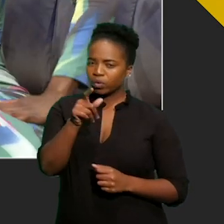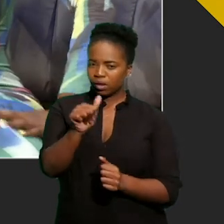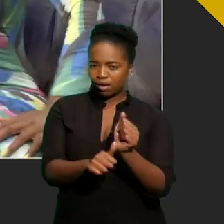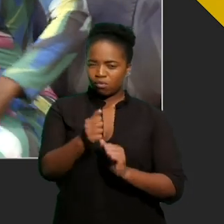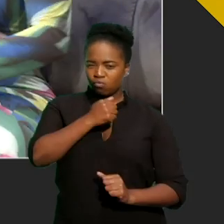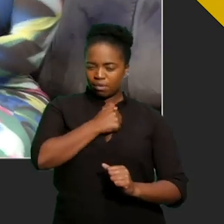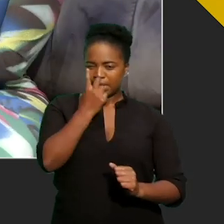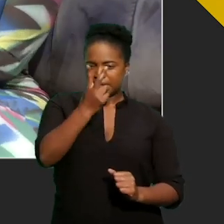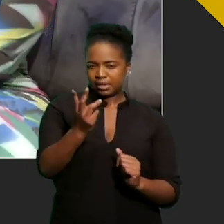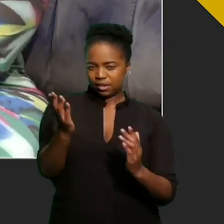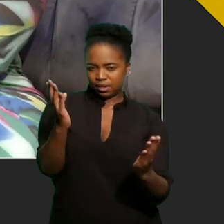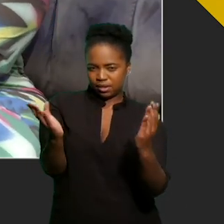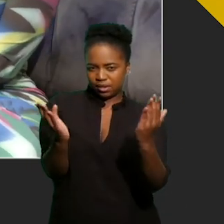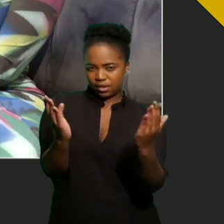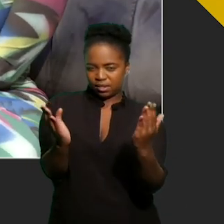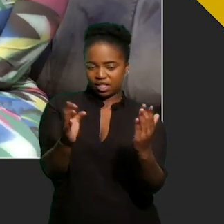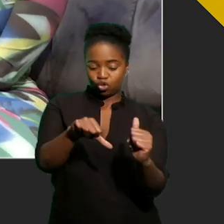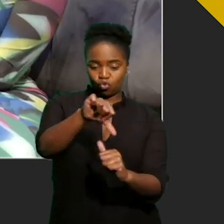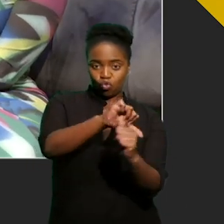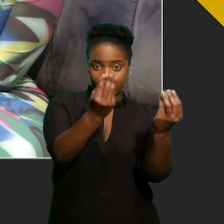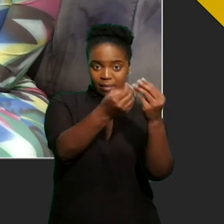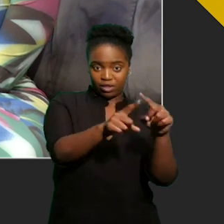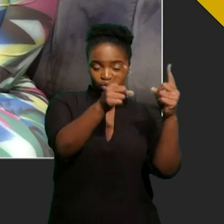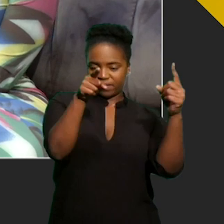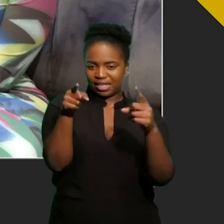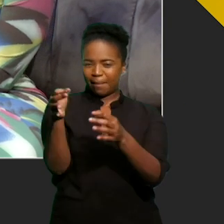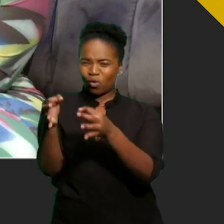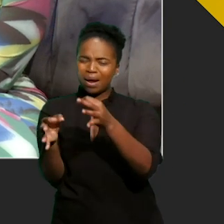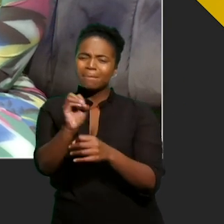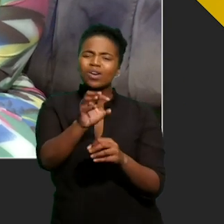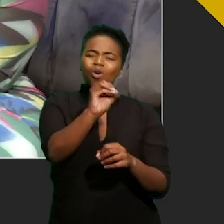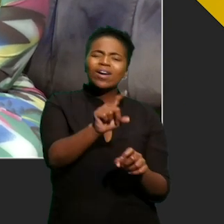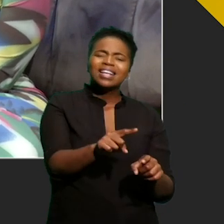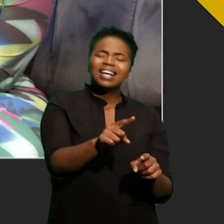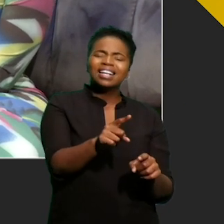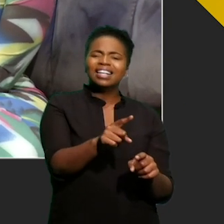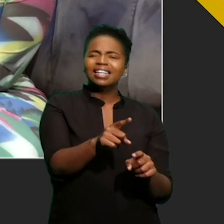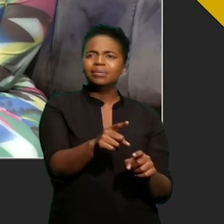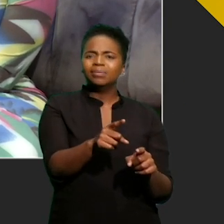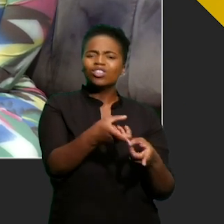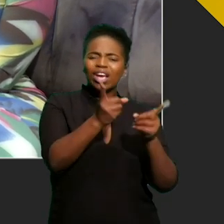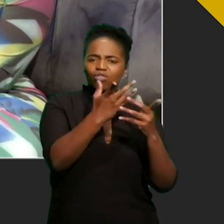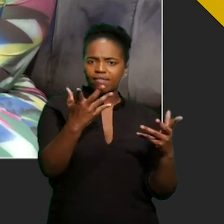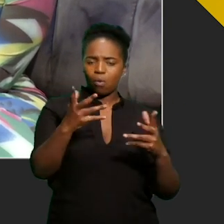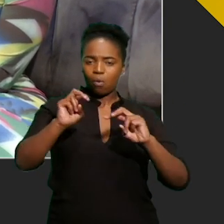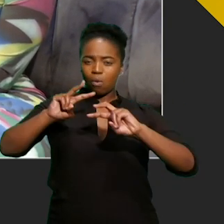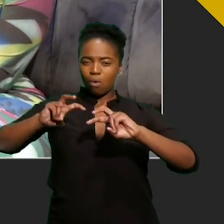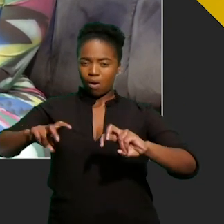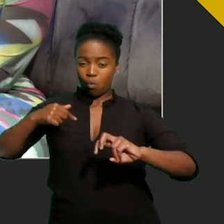ranging between the social element of it, but there's dangers, you know, for investigative journalism. Yes,